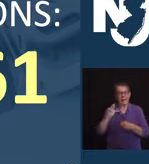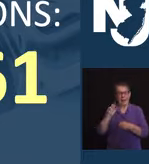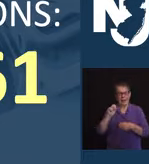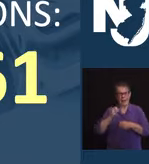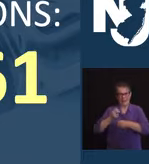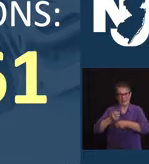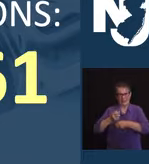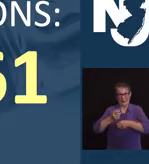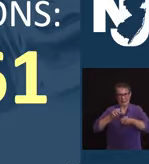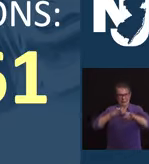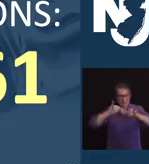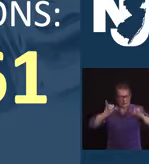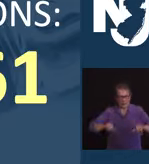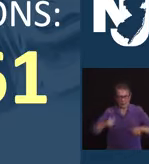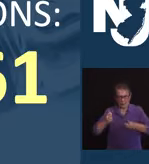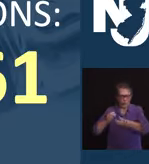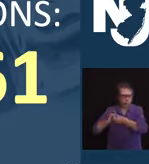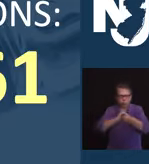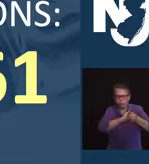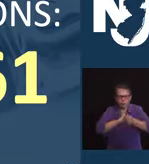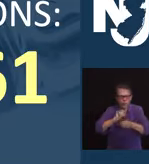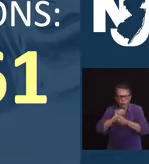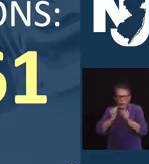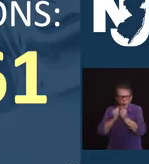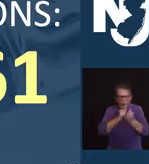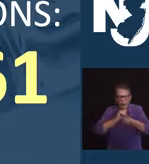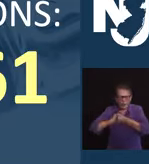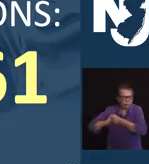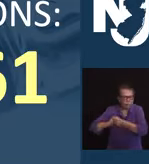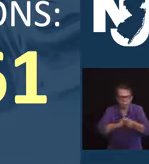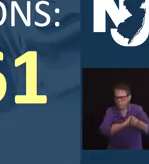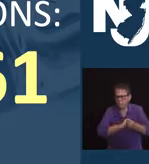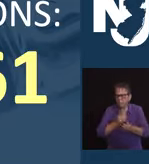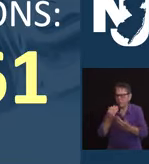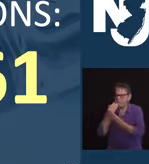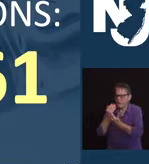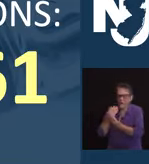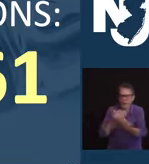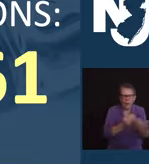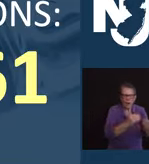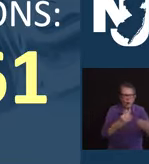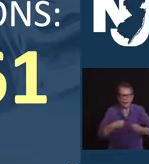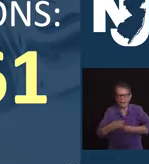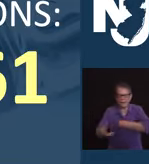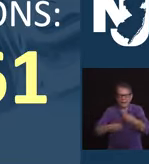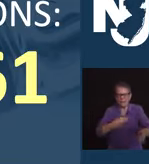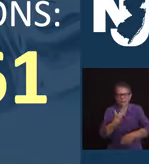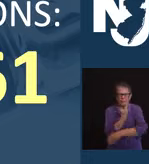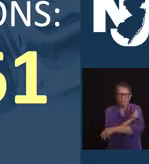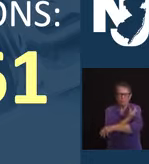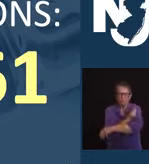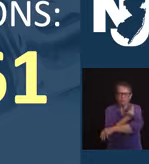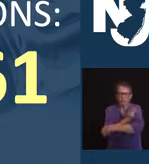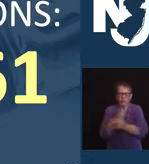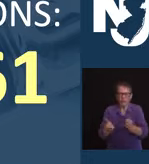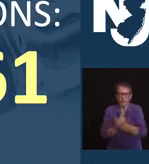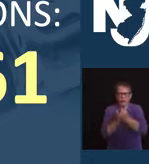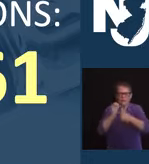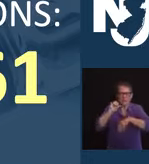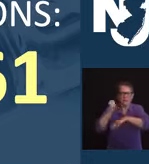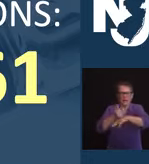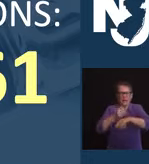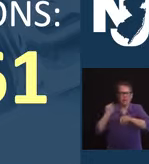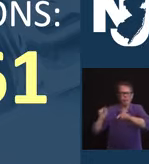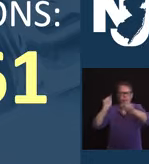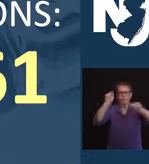National Guard, the state police, and all of our local government and community partners. Now, across the state, 1